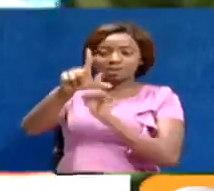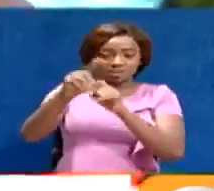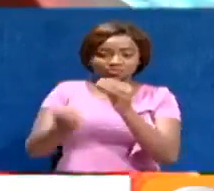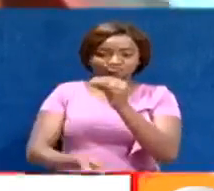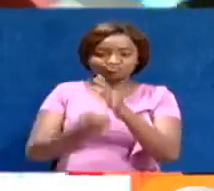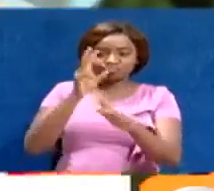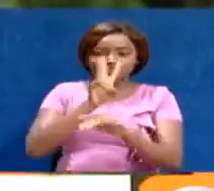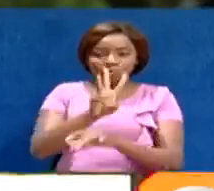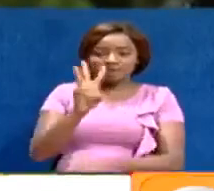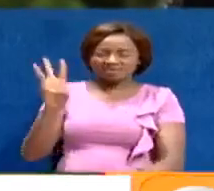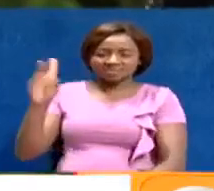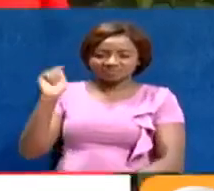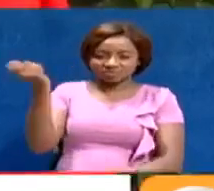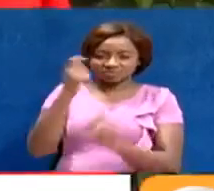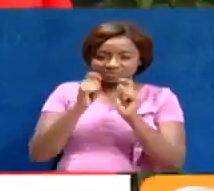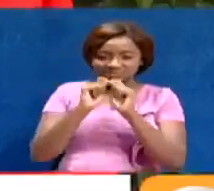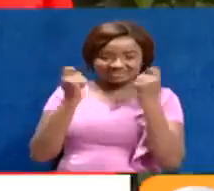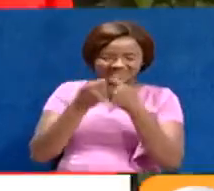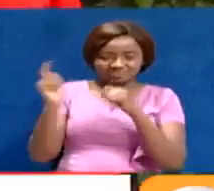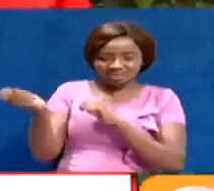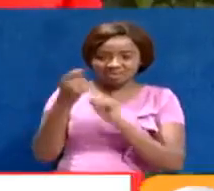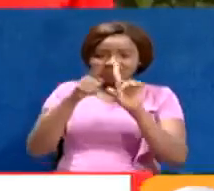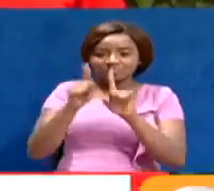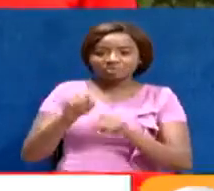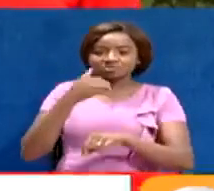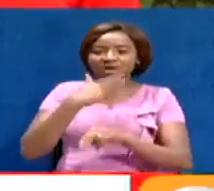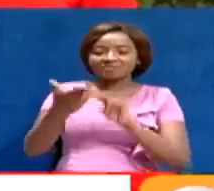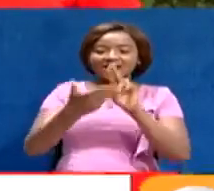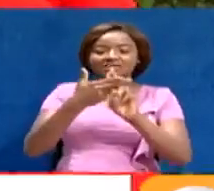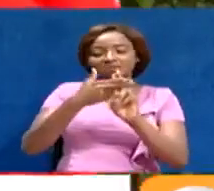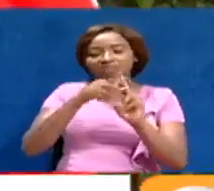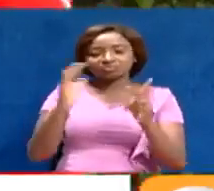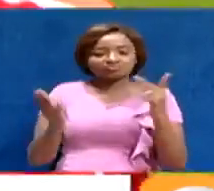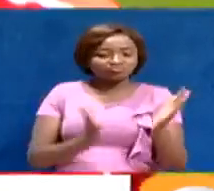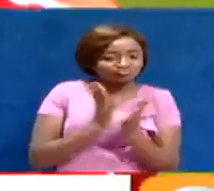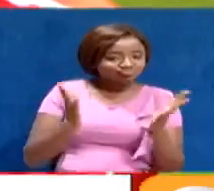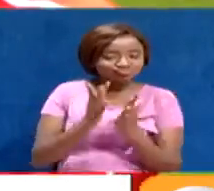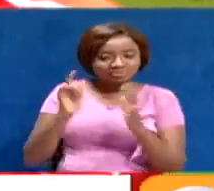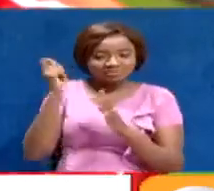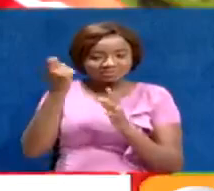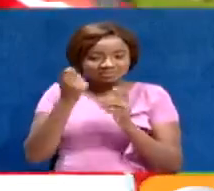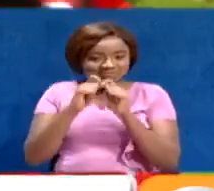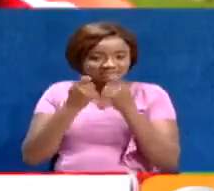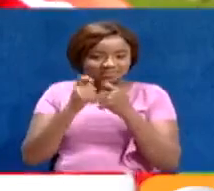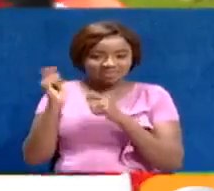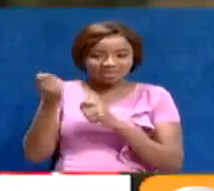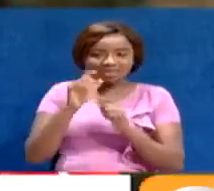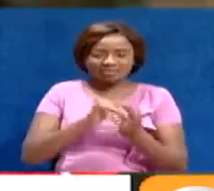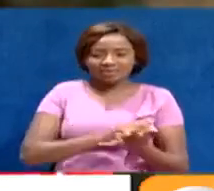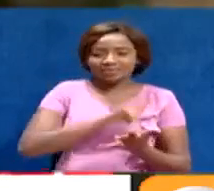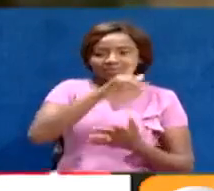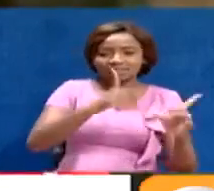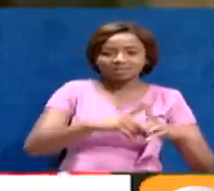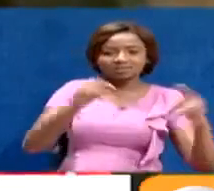official website of Team Kenya. They also unveiled a hashtag for the rally and call to support Team Kenya heading to Tokyo. The